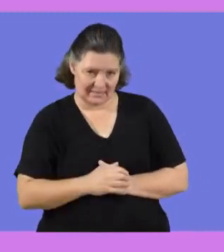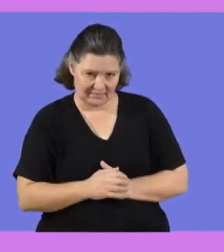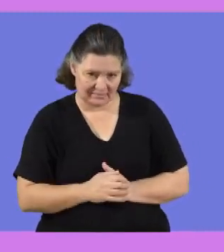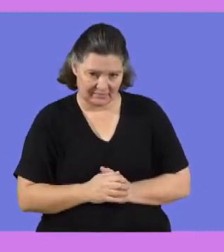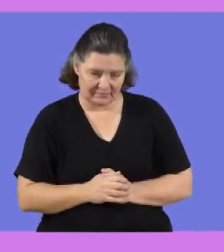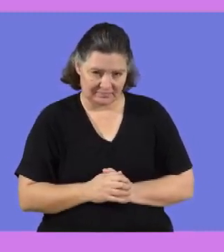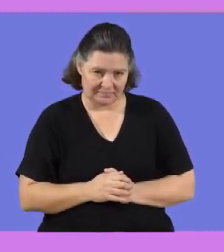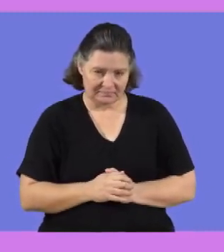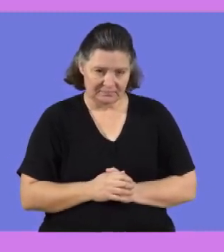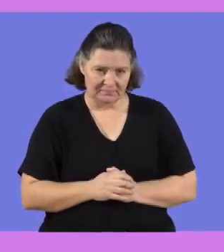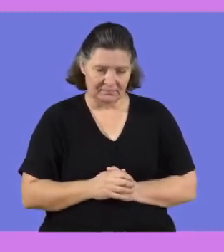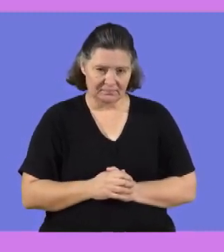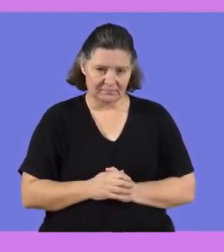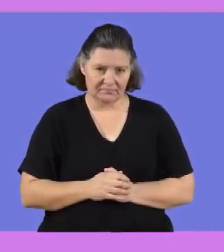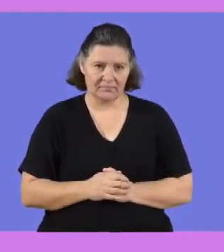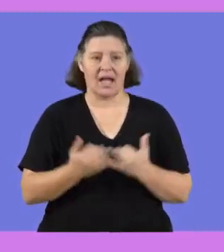17,149.